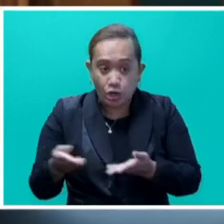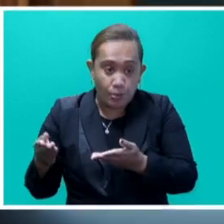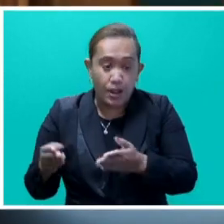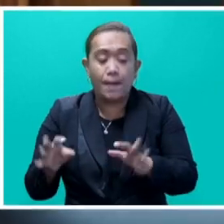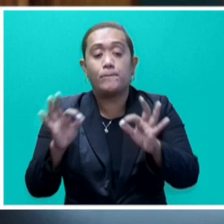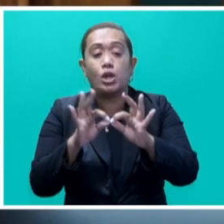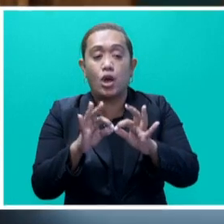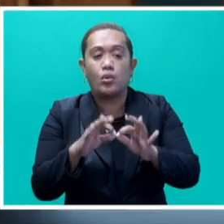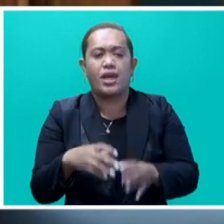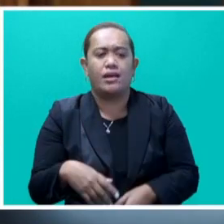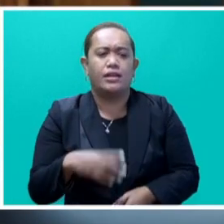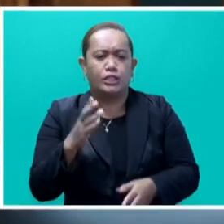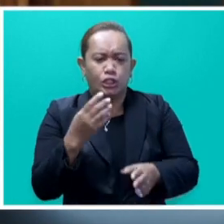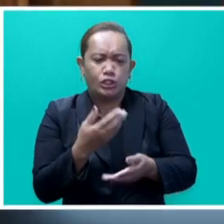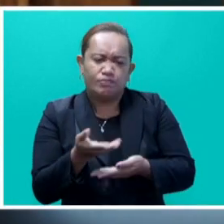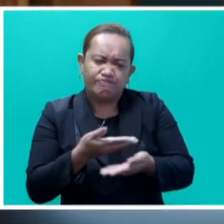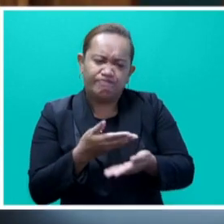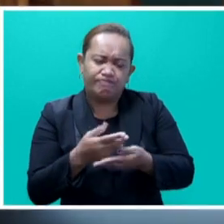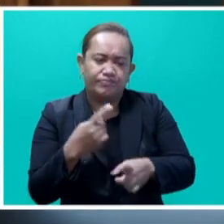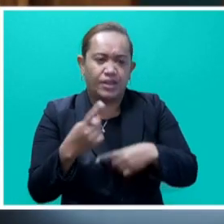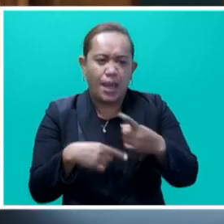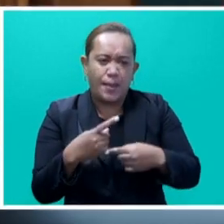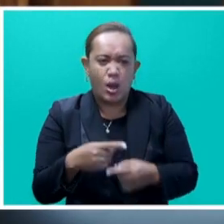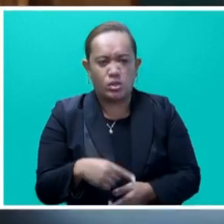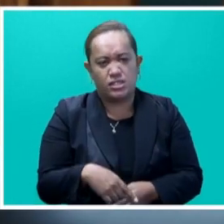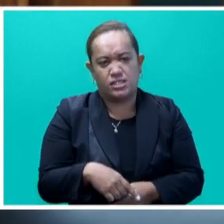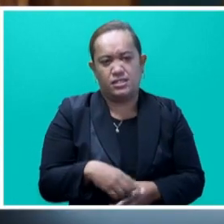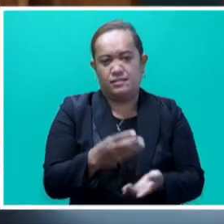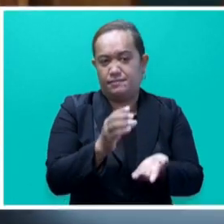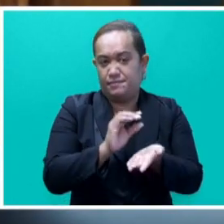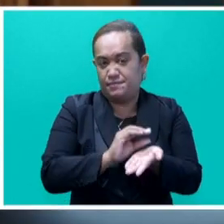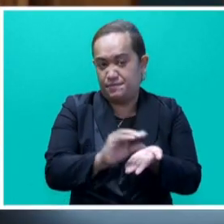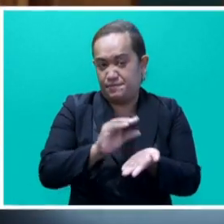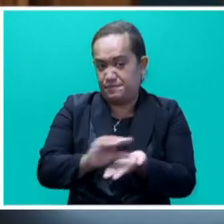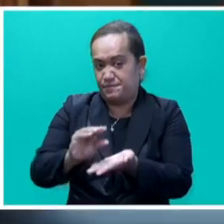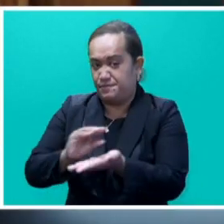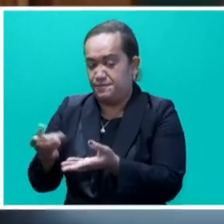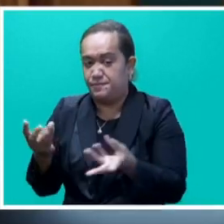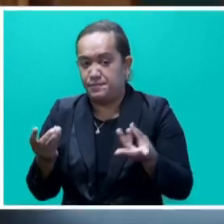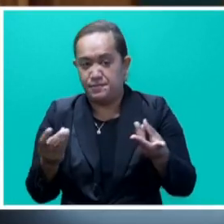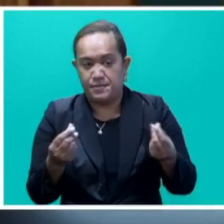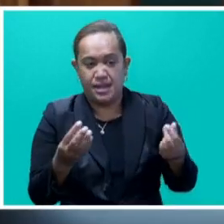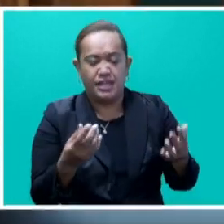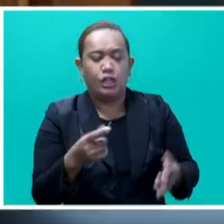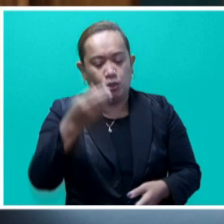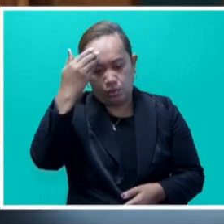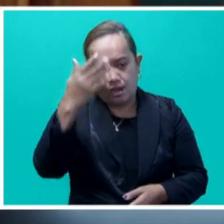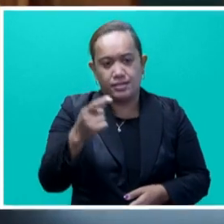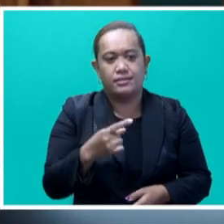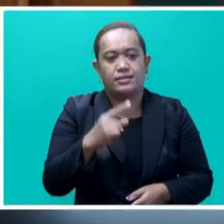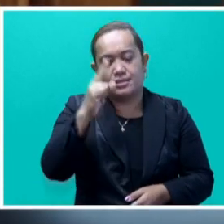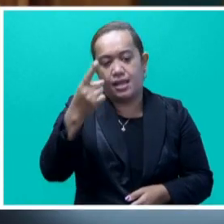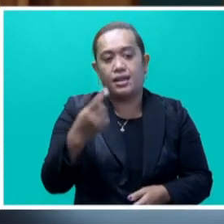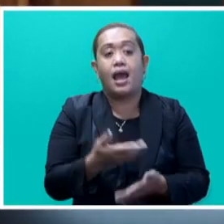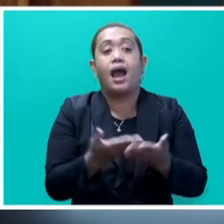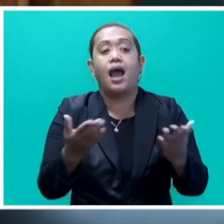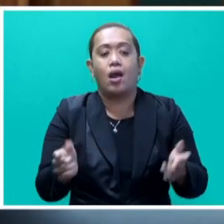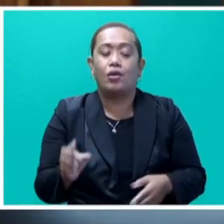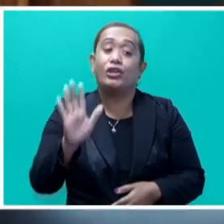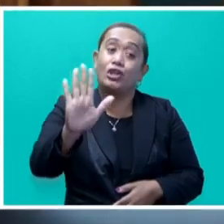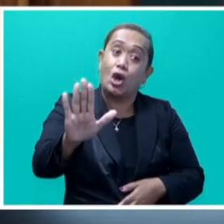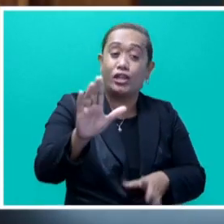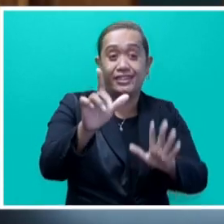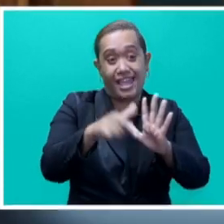knowledge and understanding of the group and how commercial corporate entities operate. During his time as